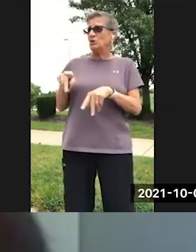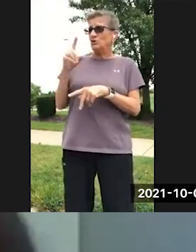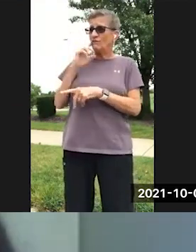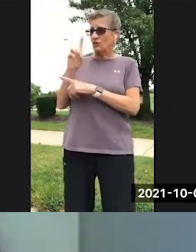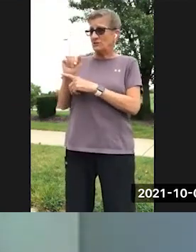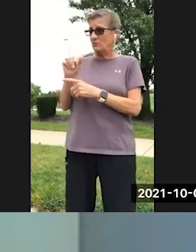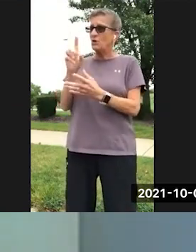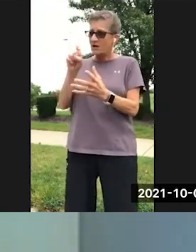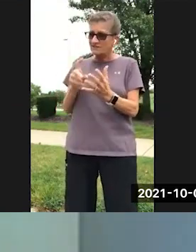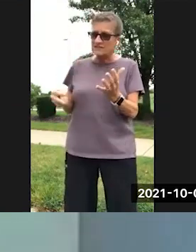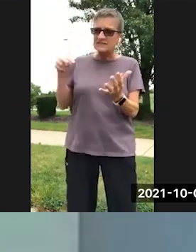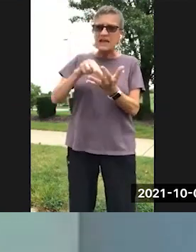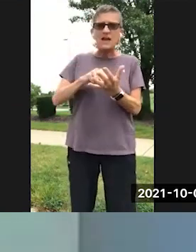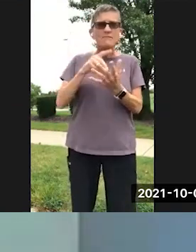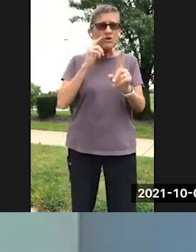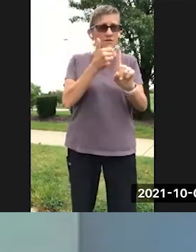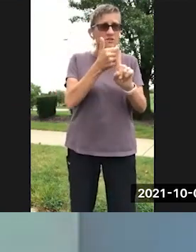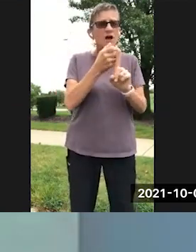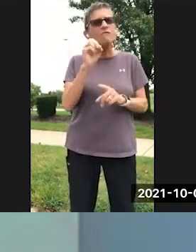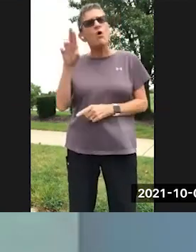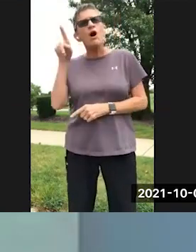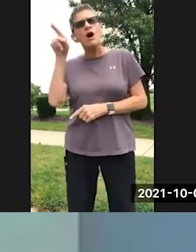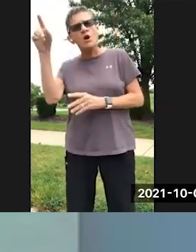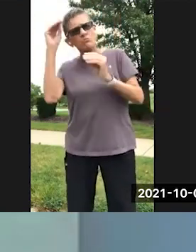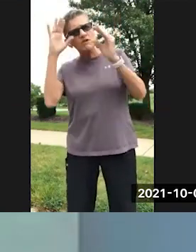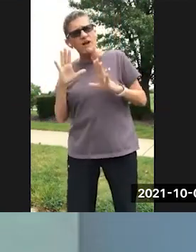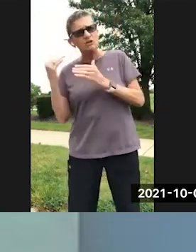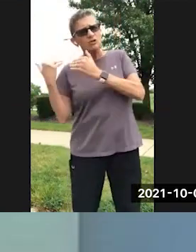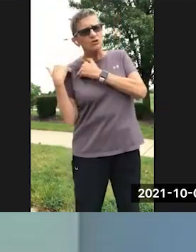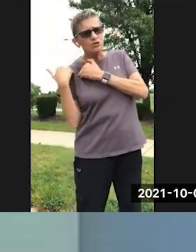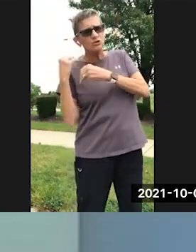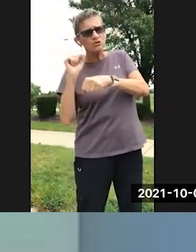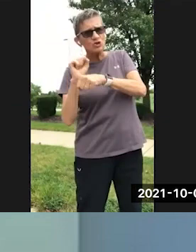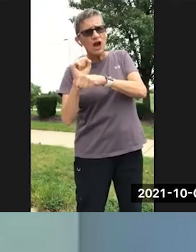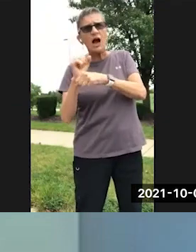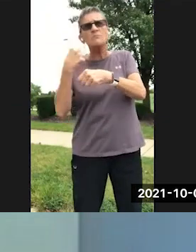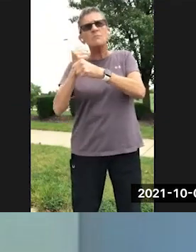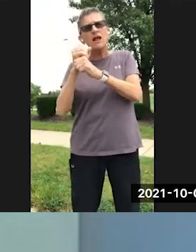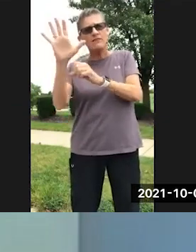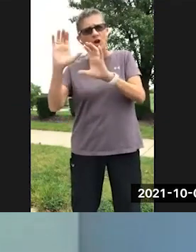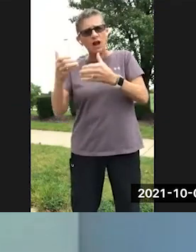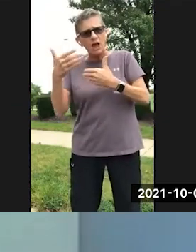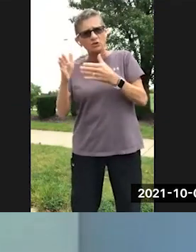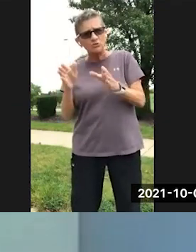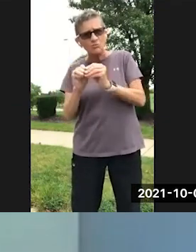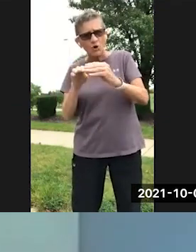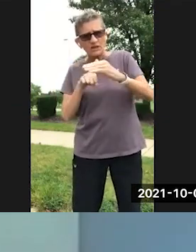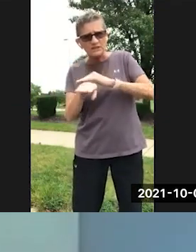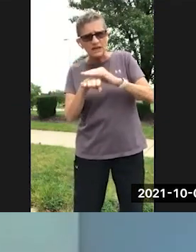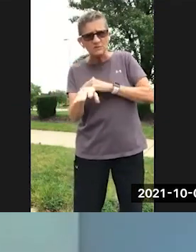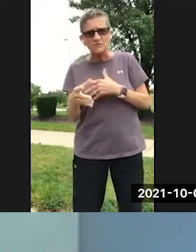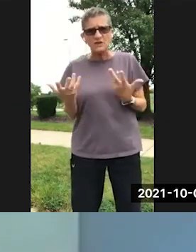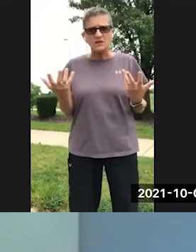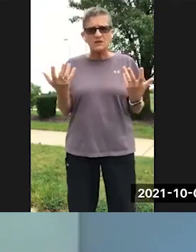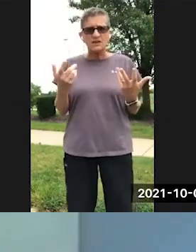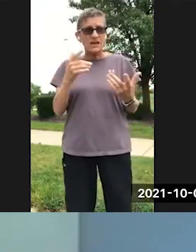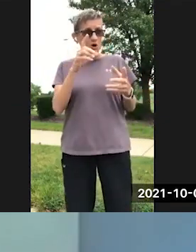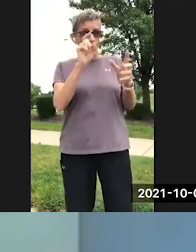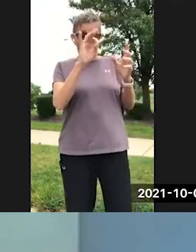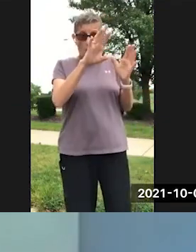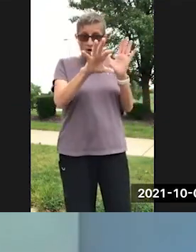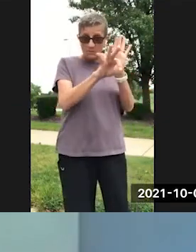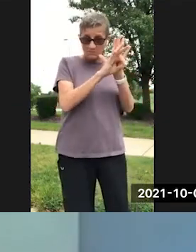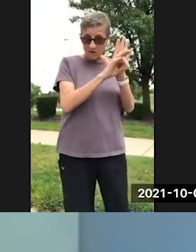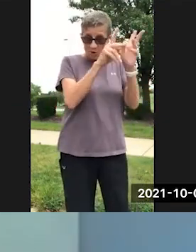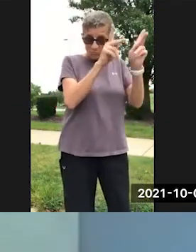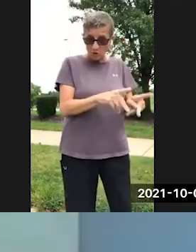themselves? Or is it a professor's job to restructure their classroom to make it more accessible? Is it a designated person associated with the